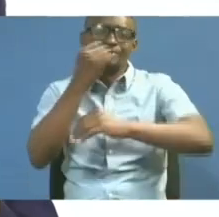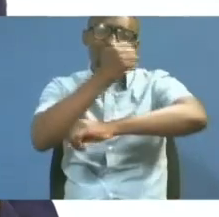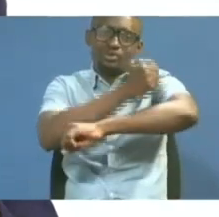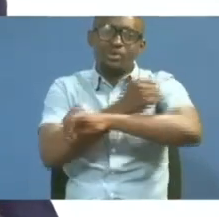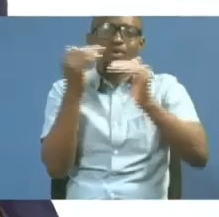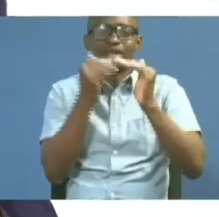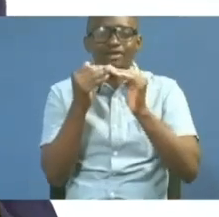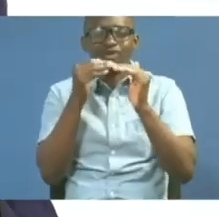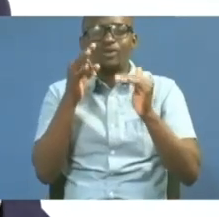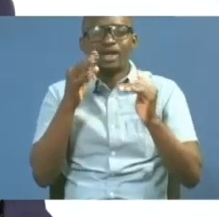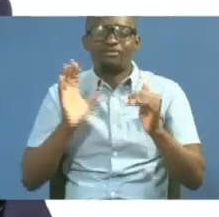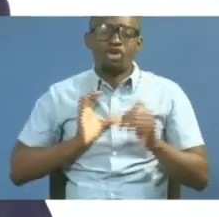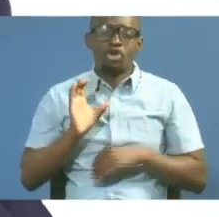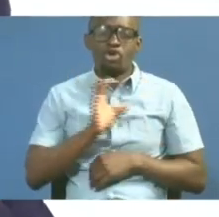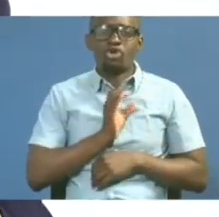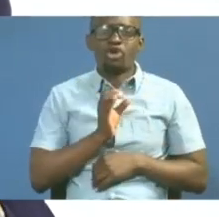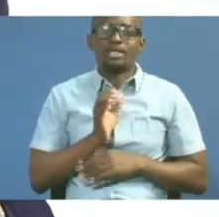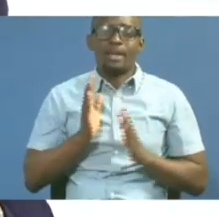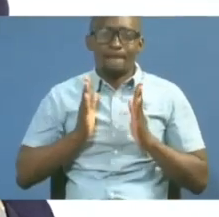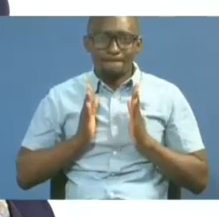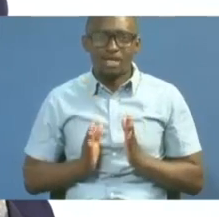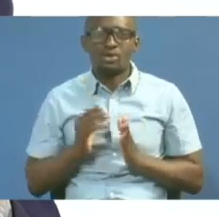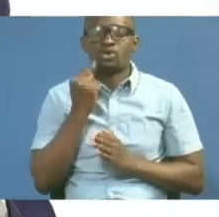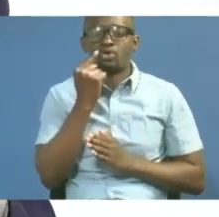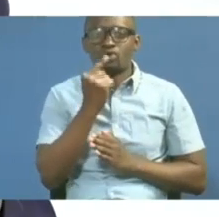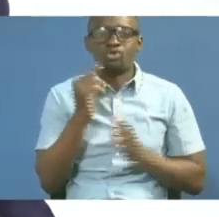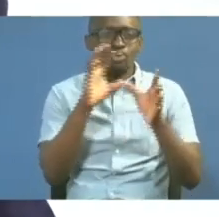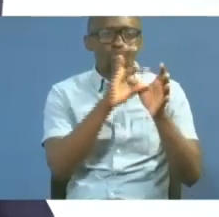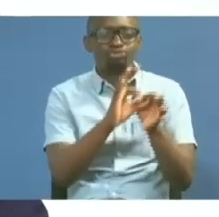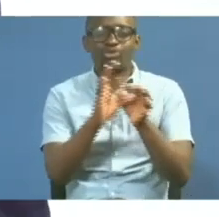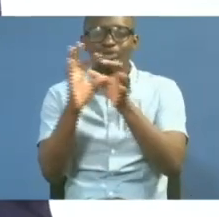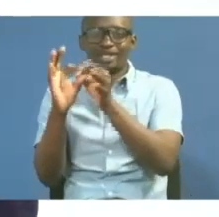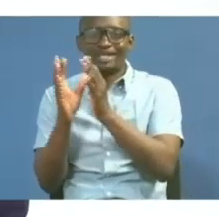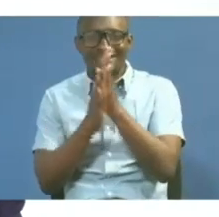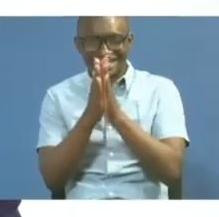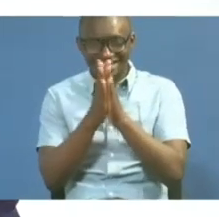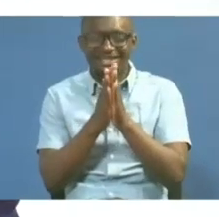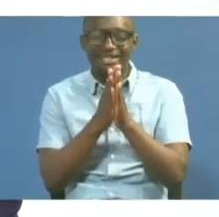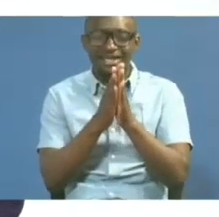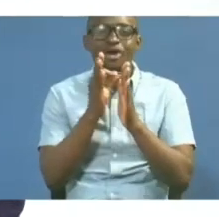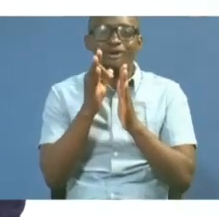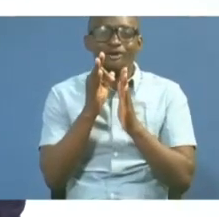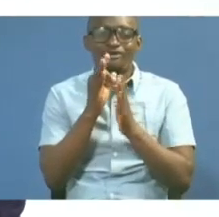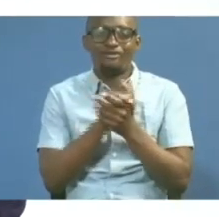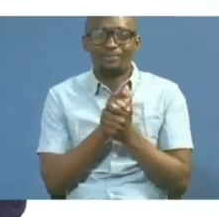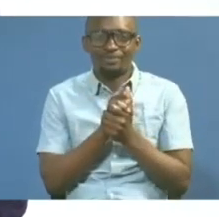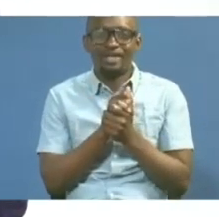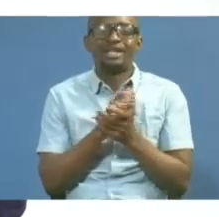and at the school level, we have a school congress person who articulates the interests of